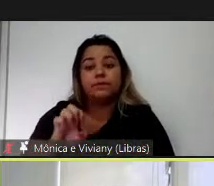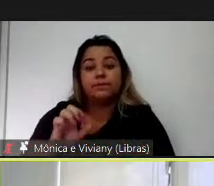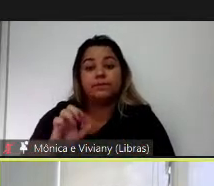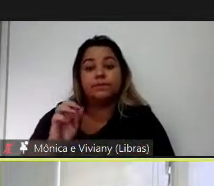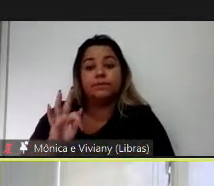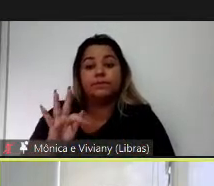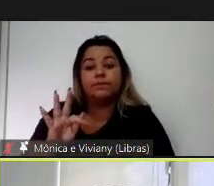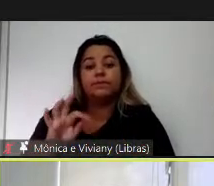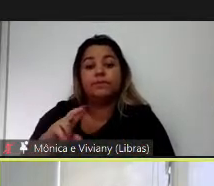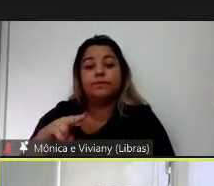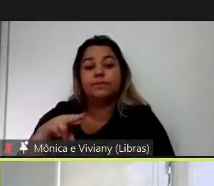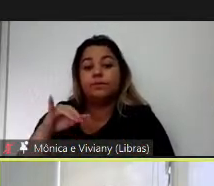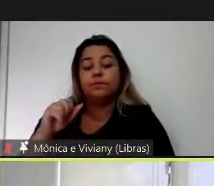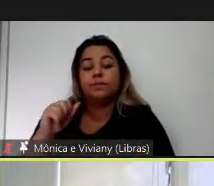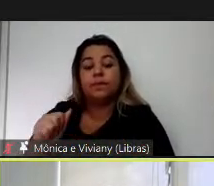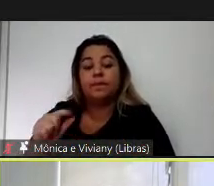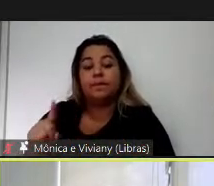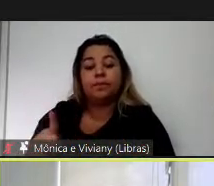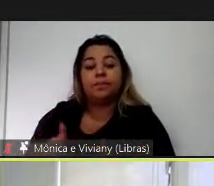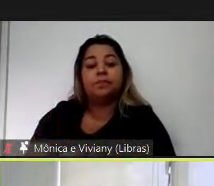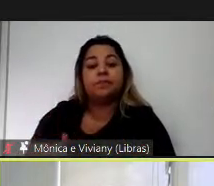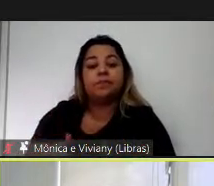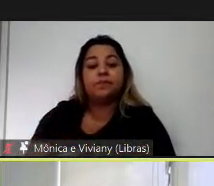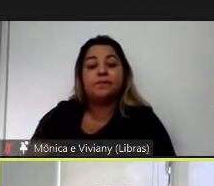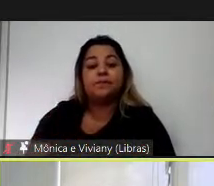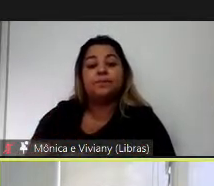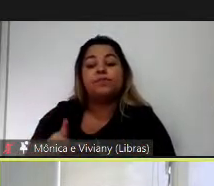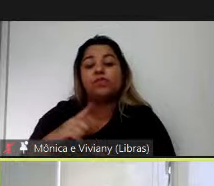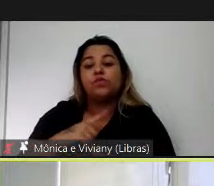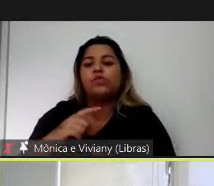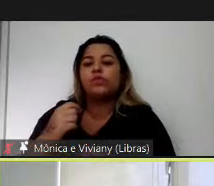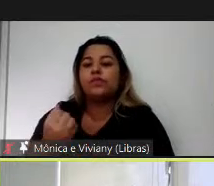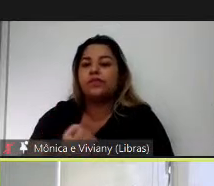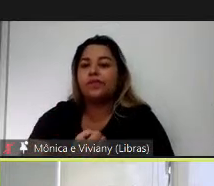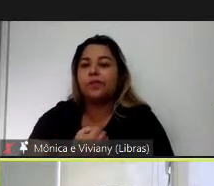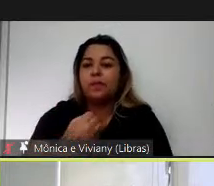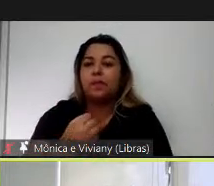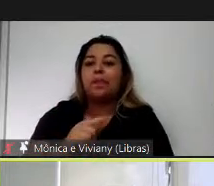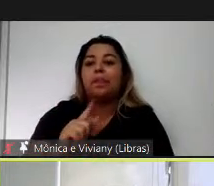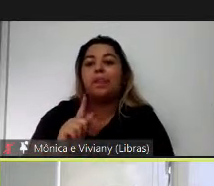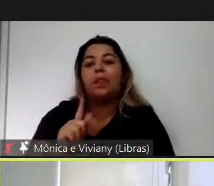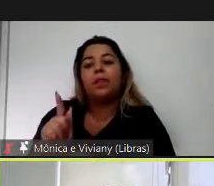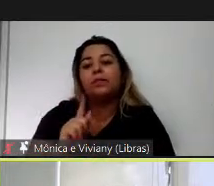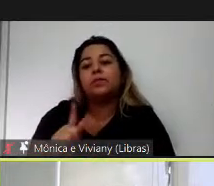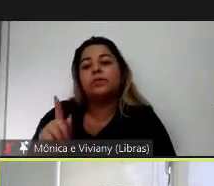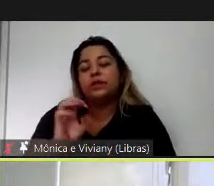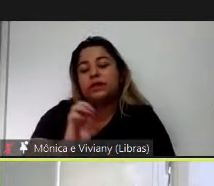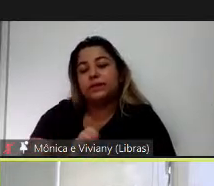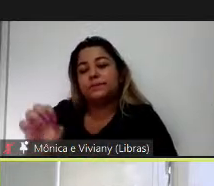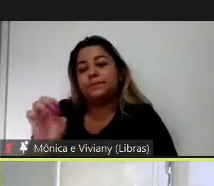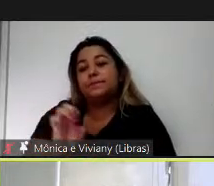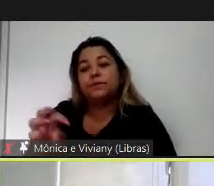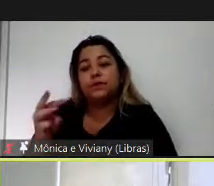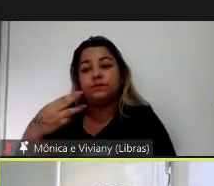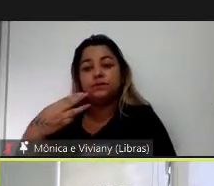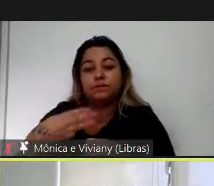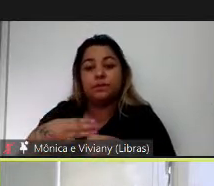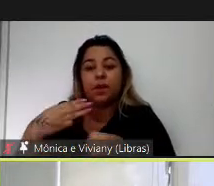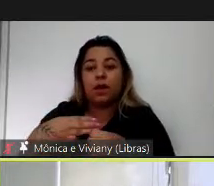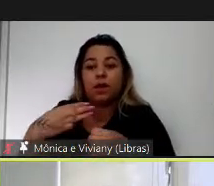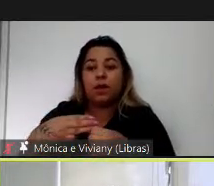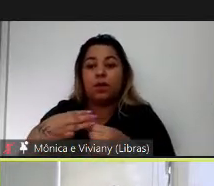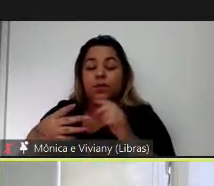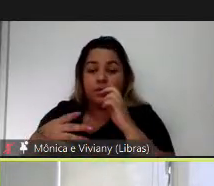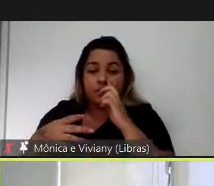coordination is related to each state and its support to the management in the states